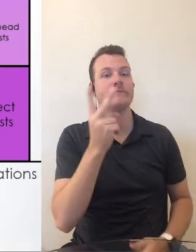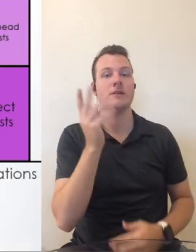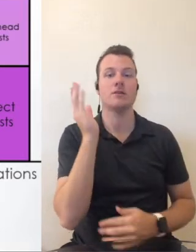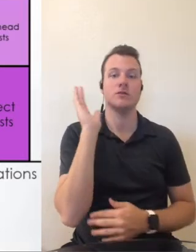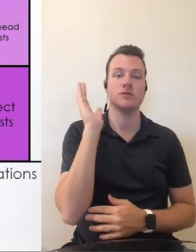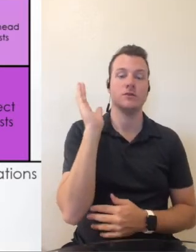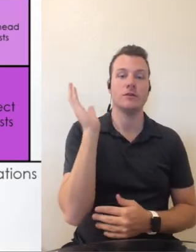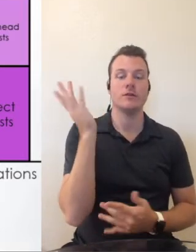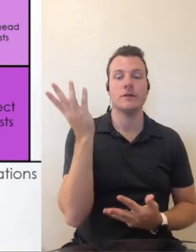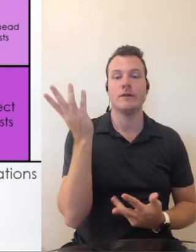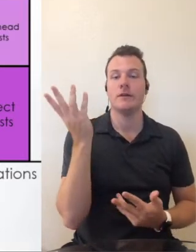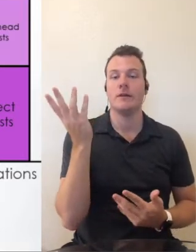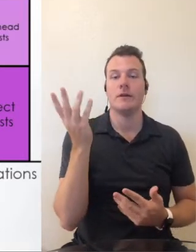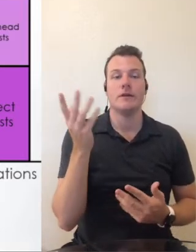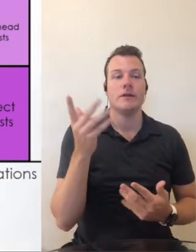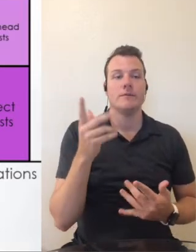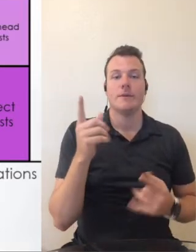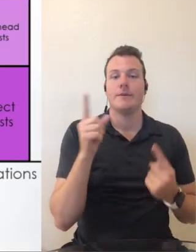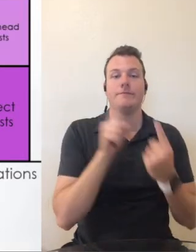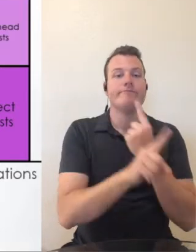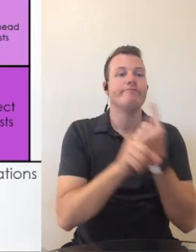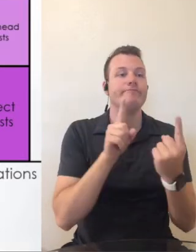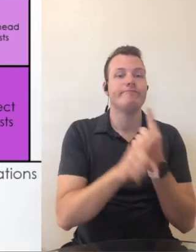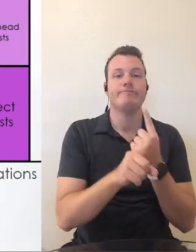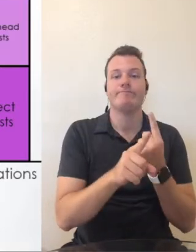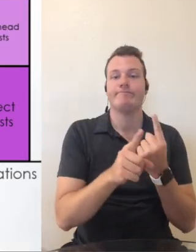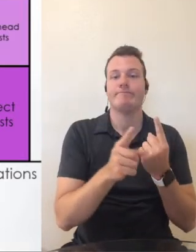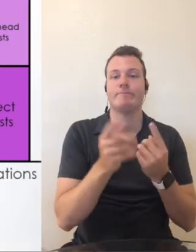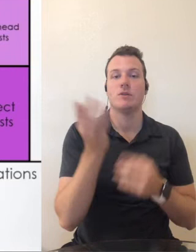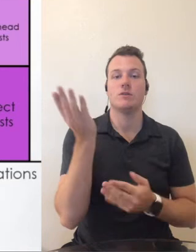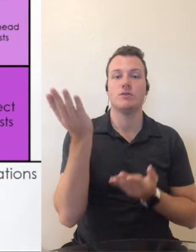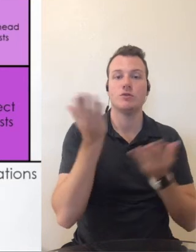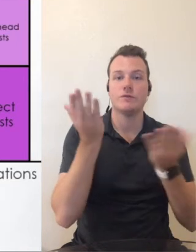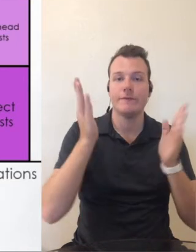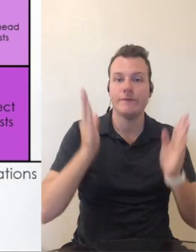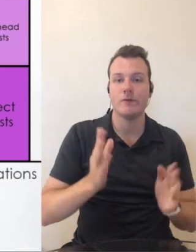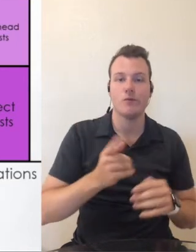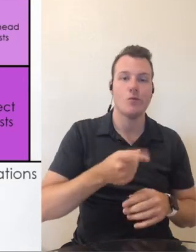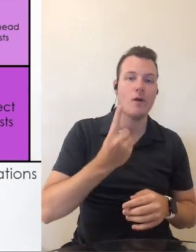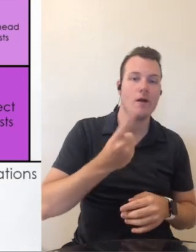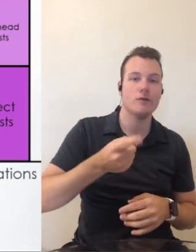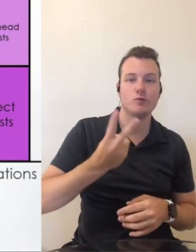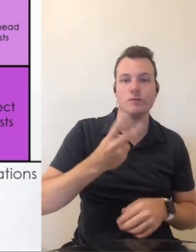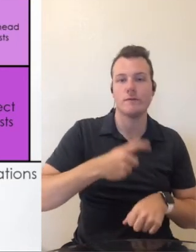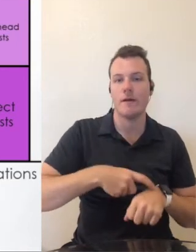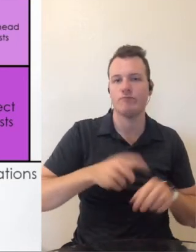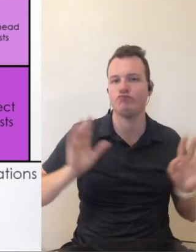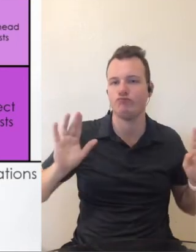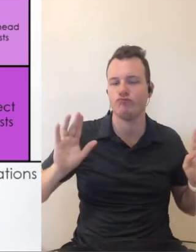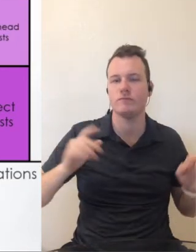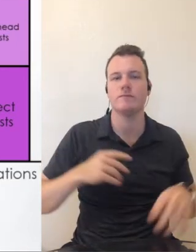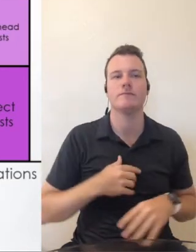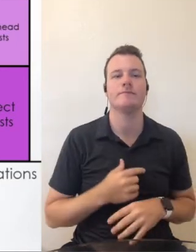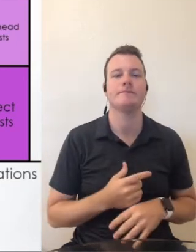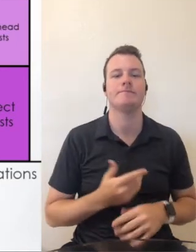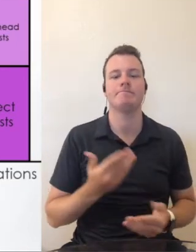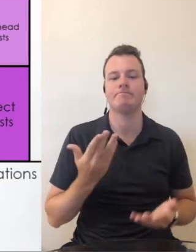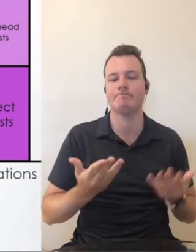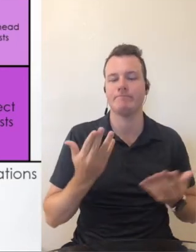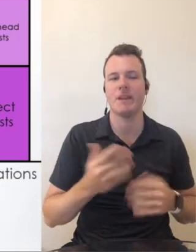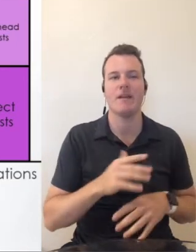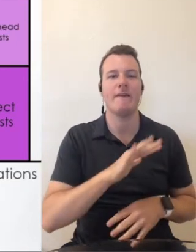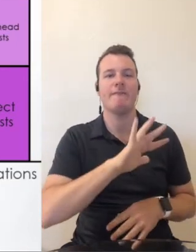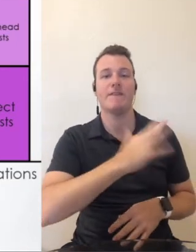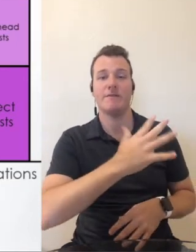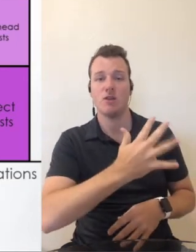maybe once or twice. Let's say the steak is a $10 plate, and we know roughly that it costs